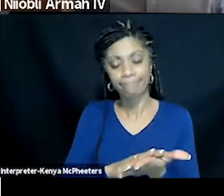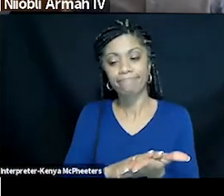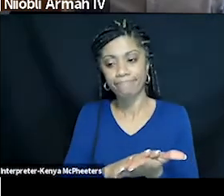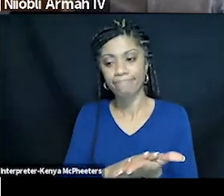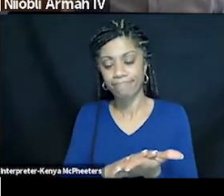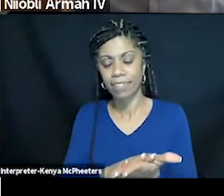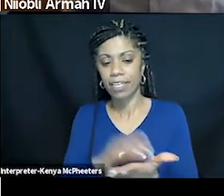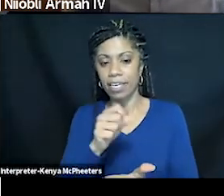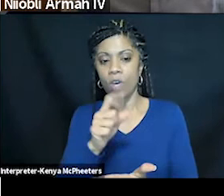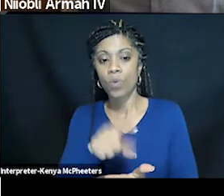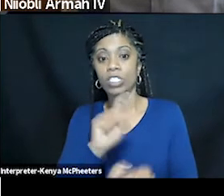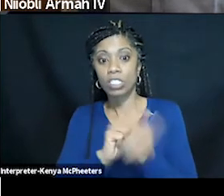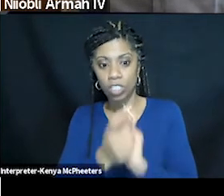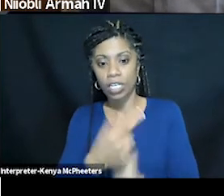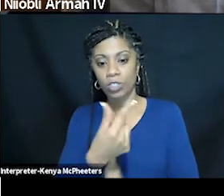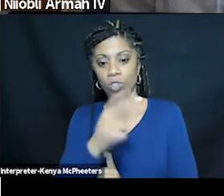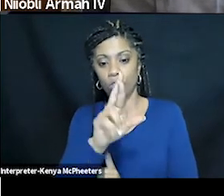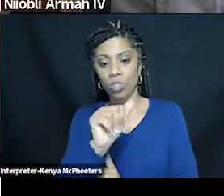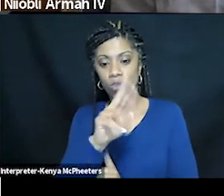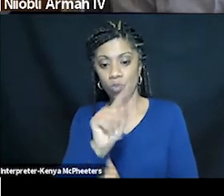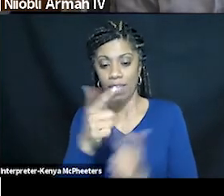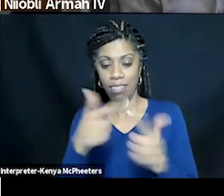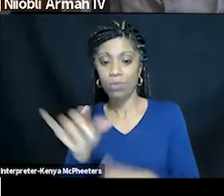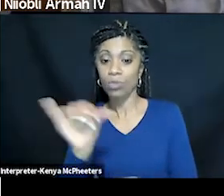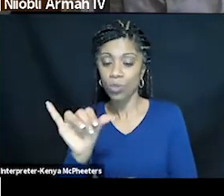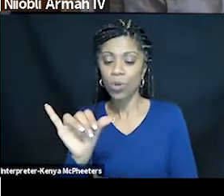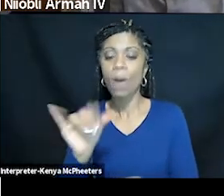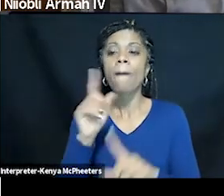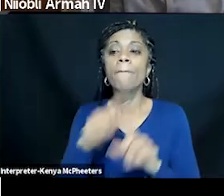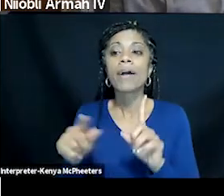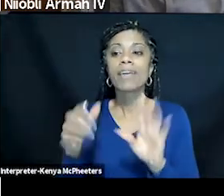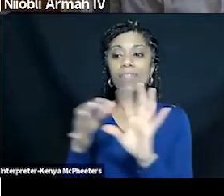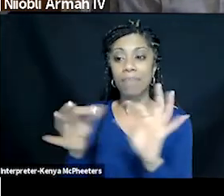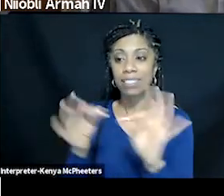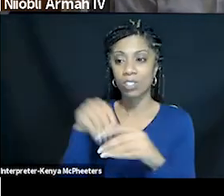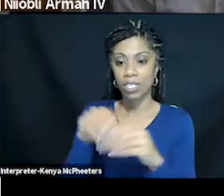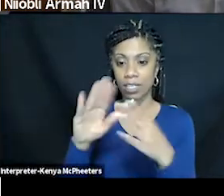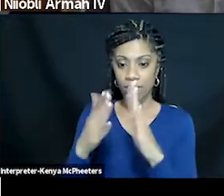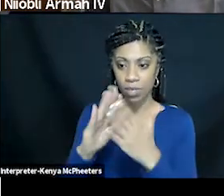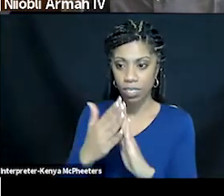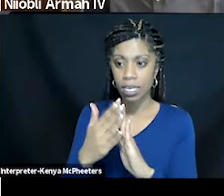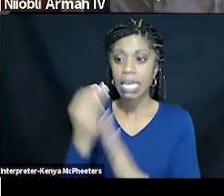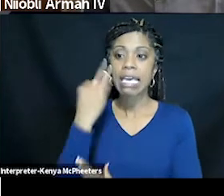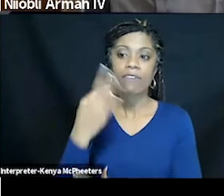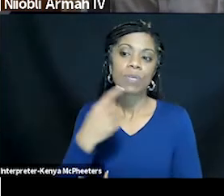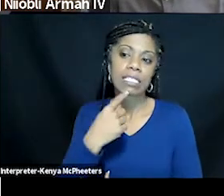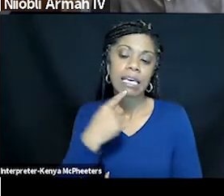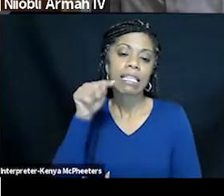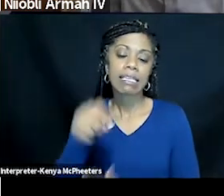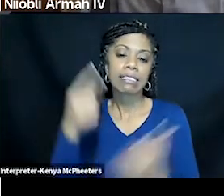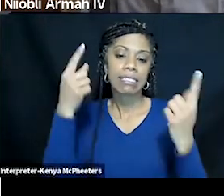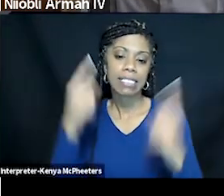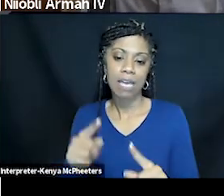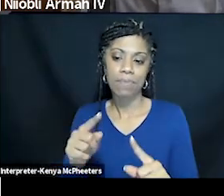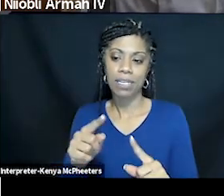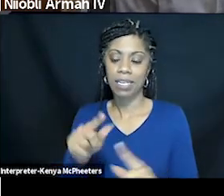grant language, but when it comes to messaging the work we do in the community, even if the grant says this work is happening in a low income community, low